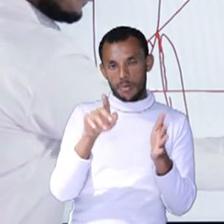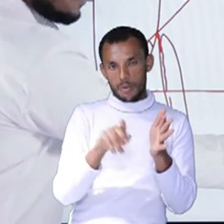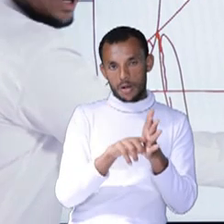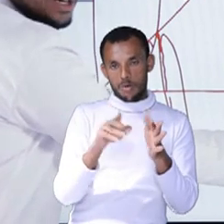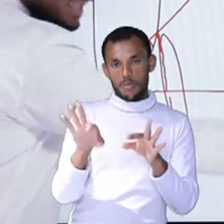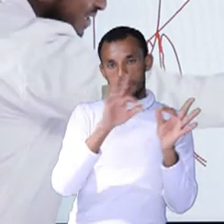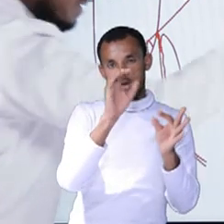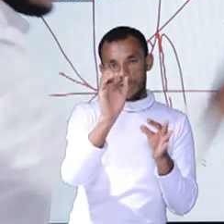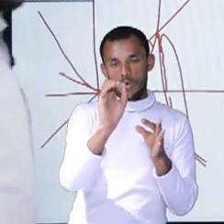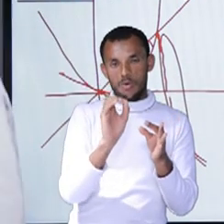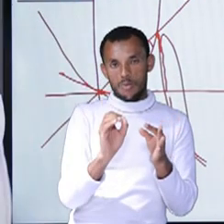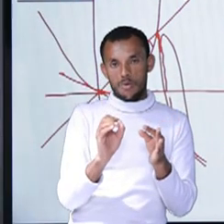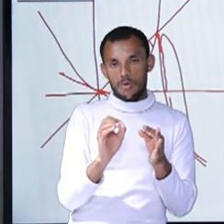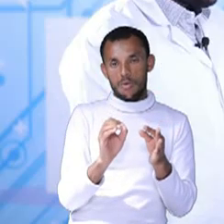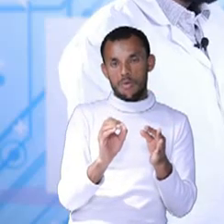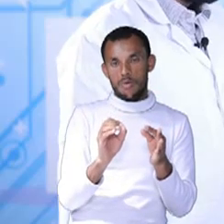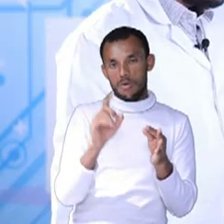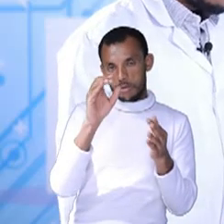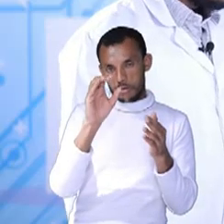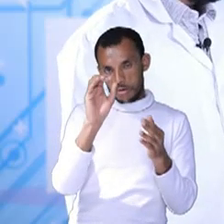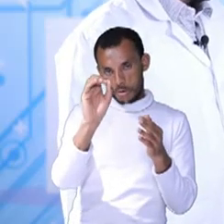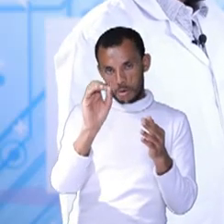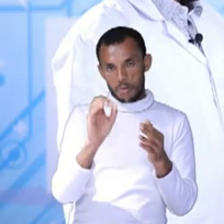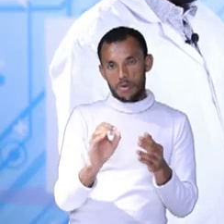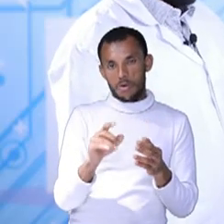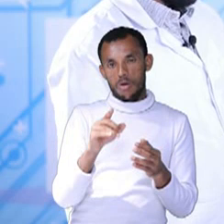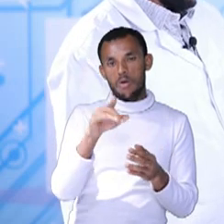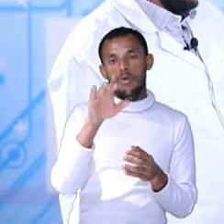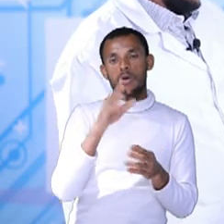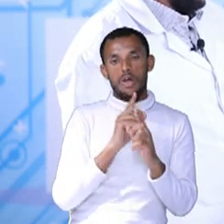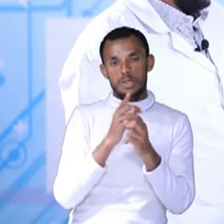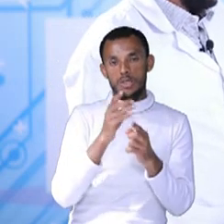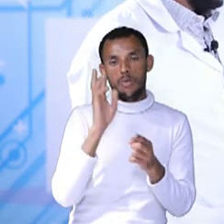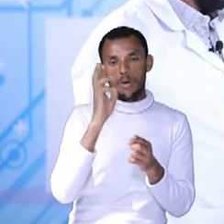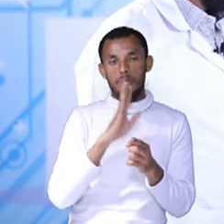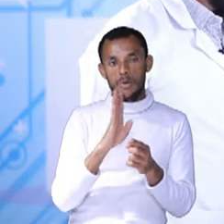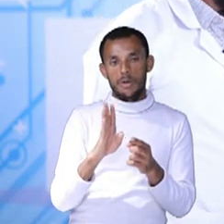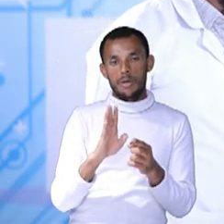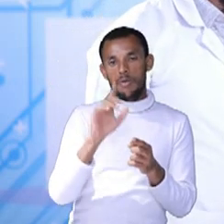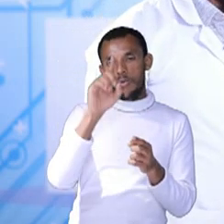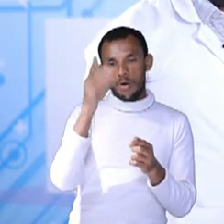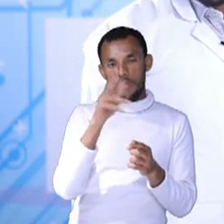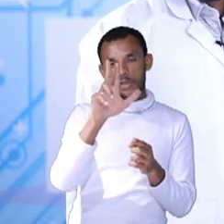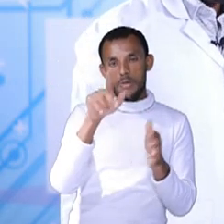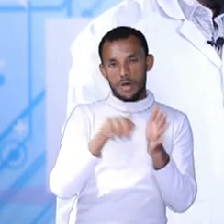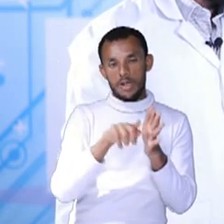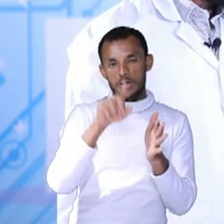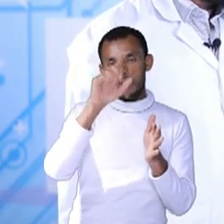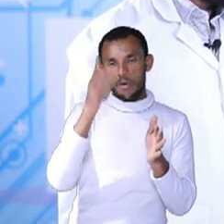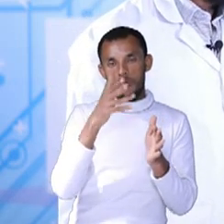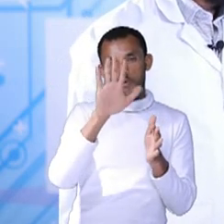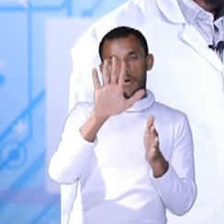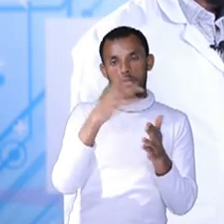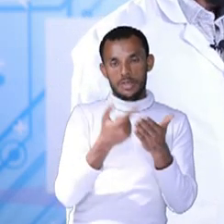when you put 0 here, it becomes 0. So your answer will be this 1 over 3 minus 1 over 5.